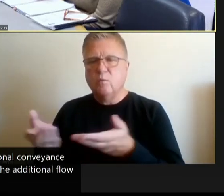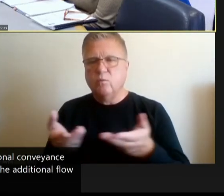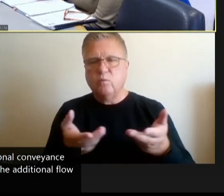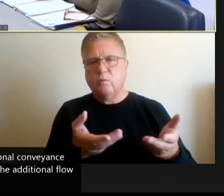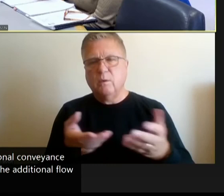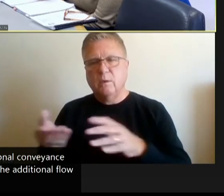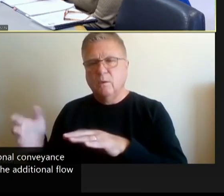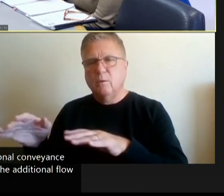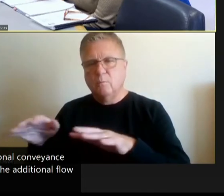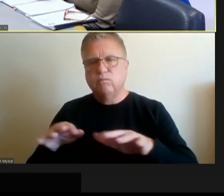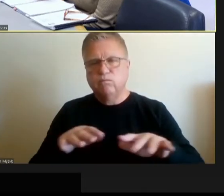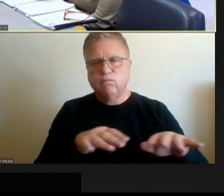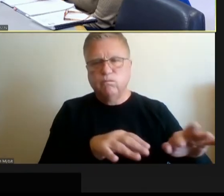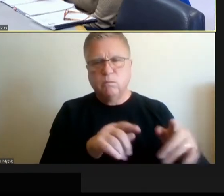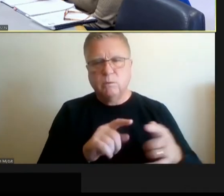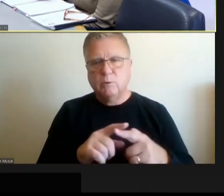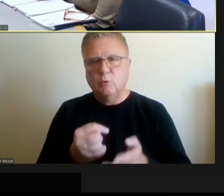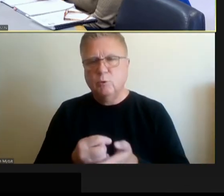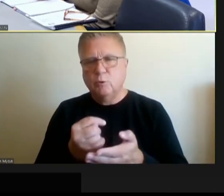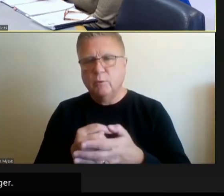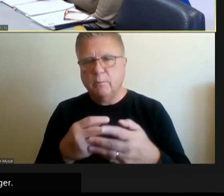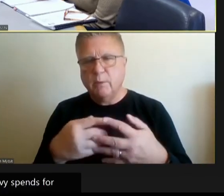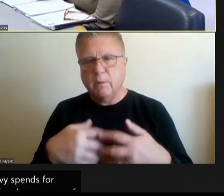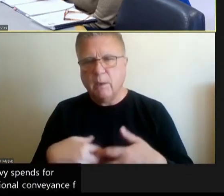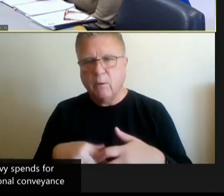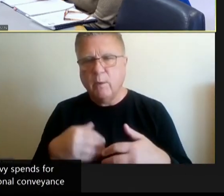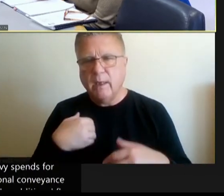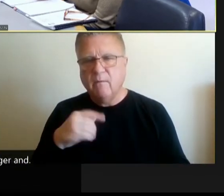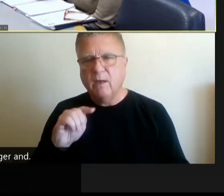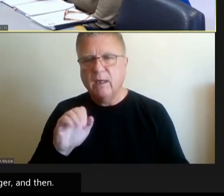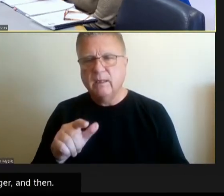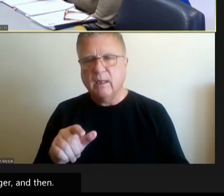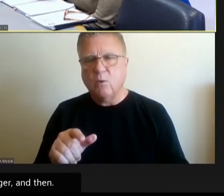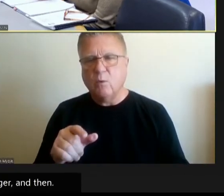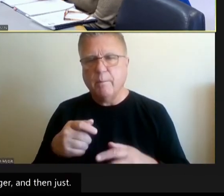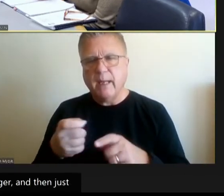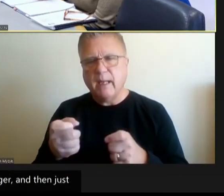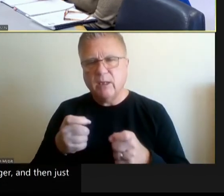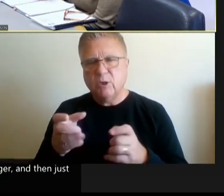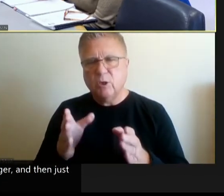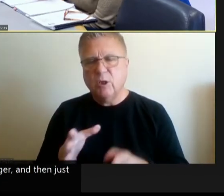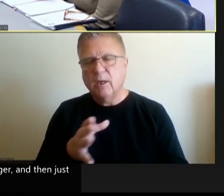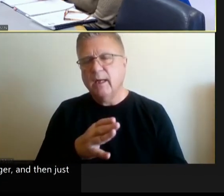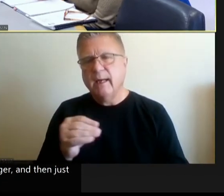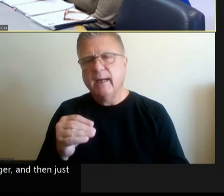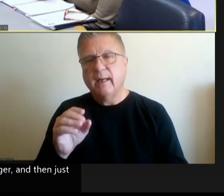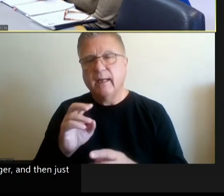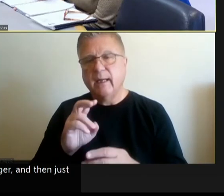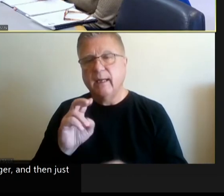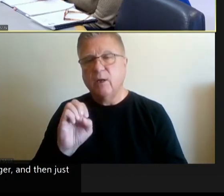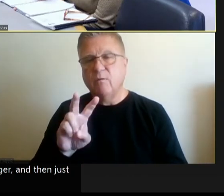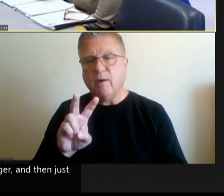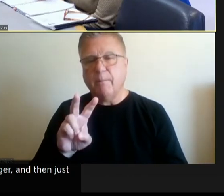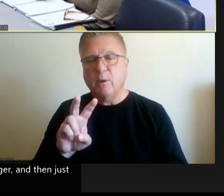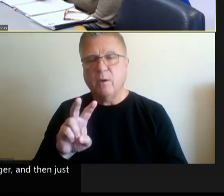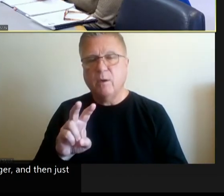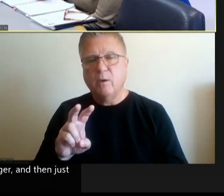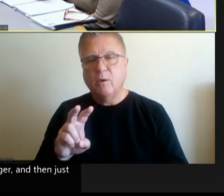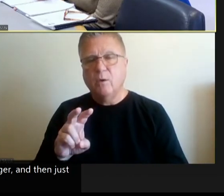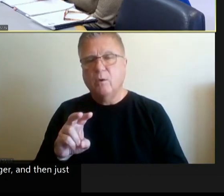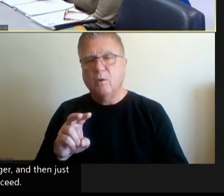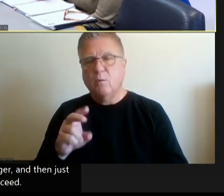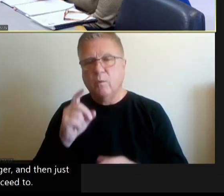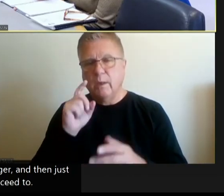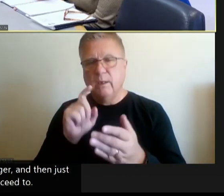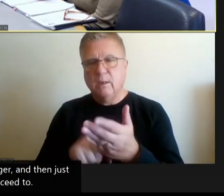So we've got a tunnel program manager. And then just in November, we issued notice to proceed